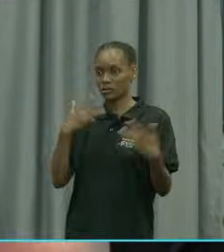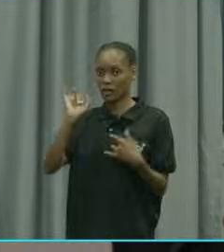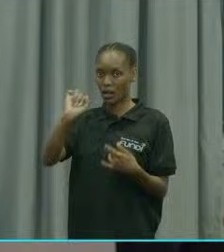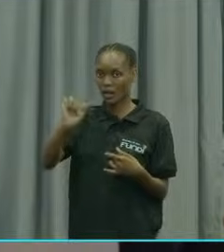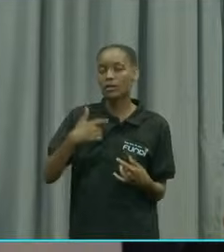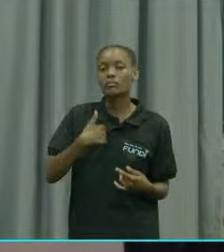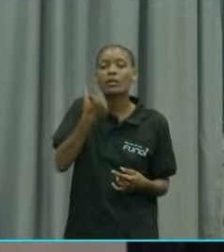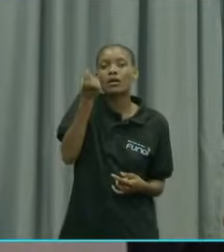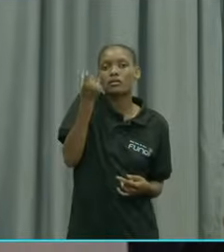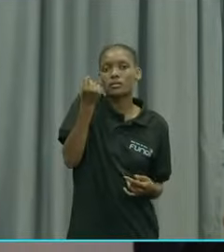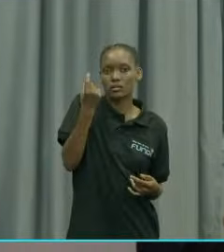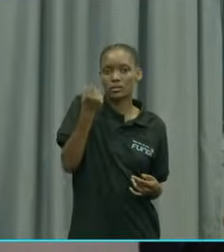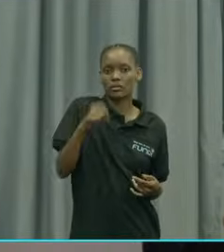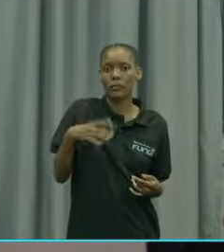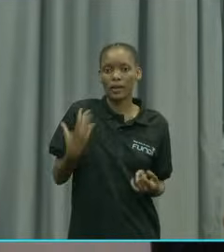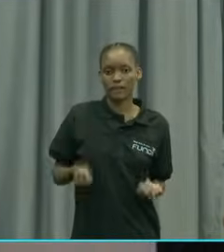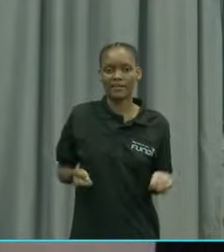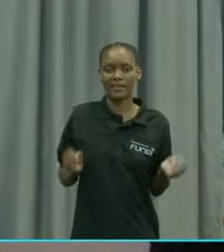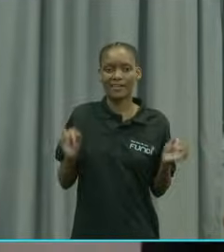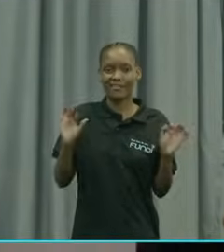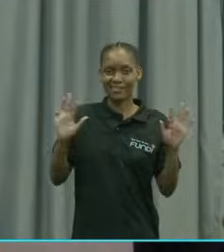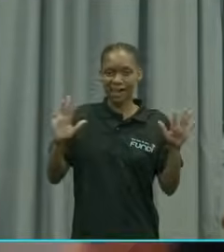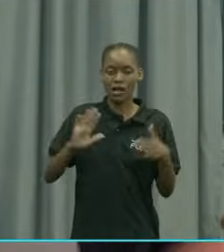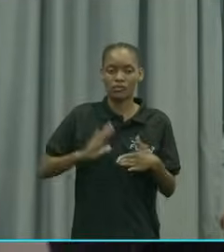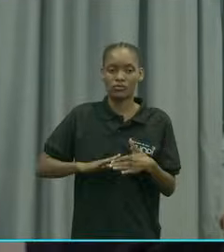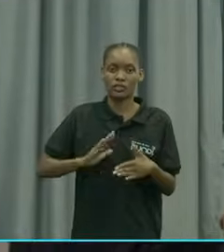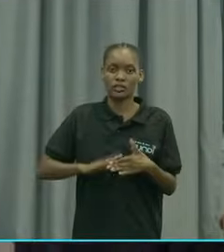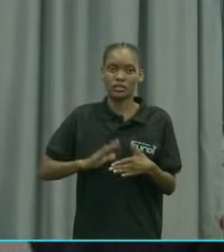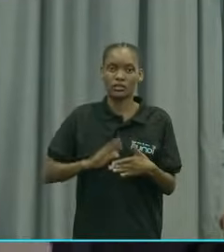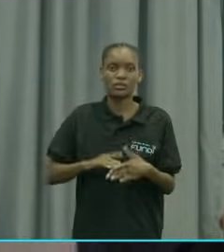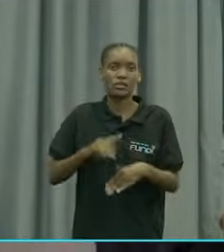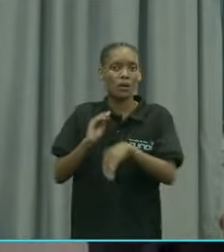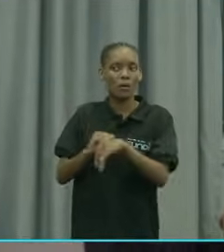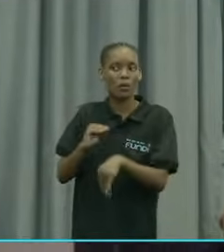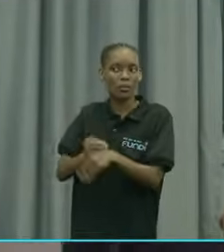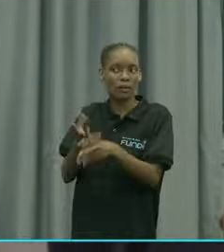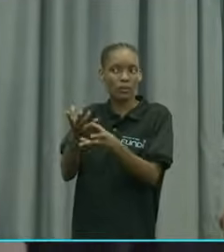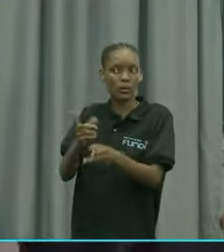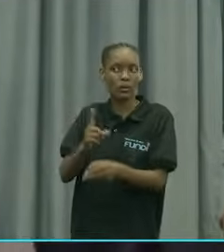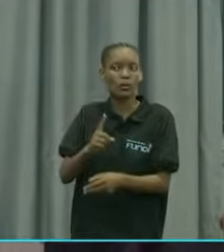There are about 9 reasons why we have this problem that we are talking about.